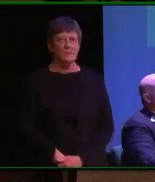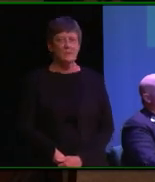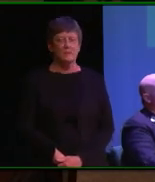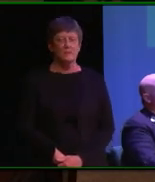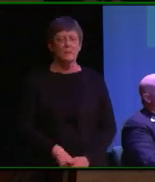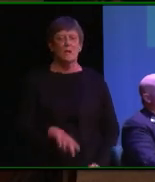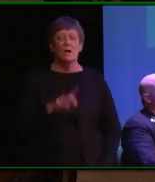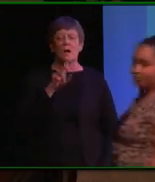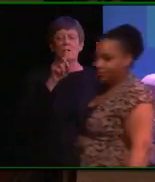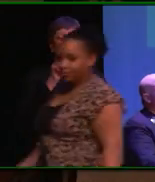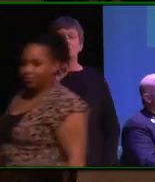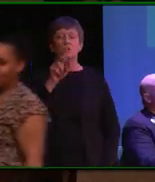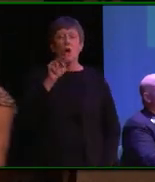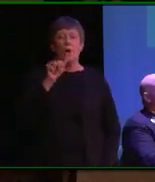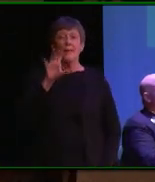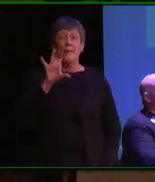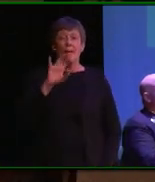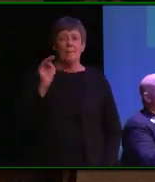Dominic Paquette.